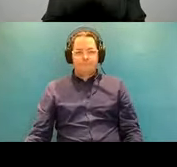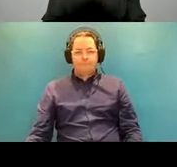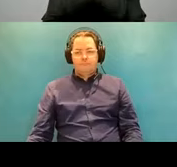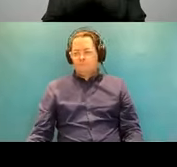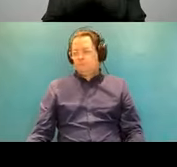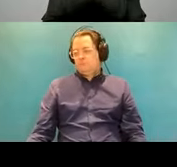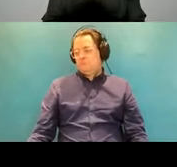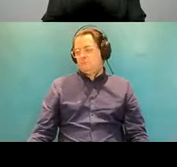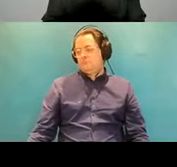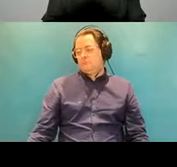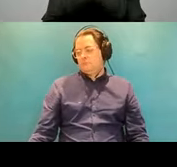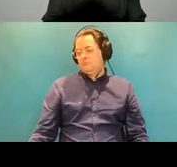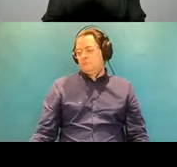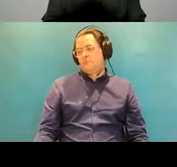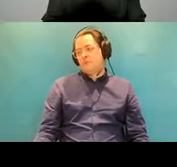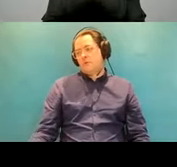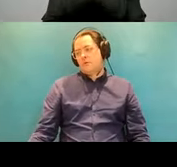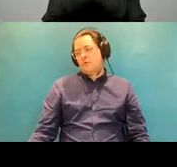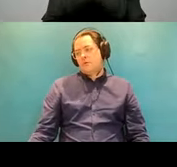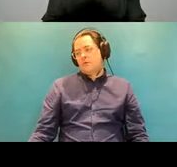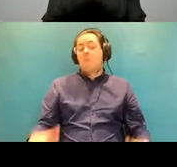So maybe then some questions that will